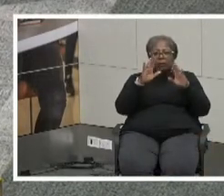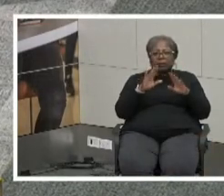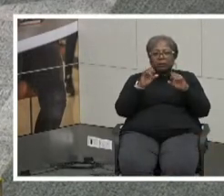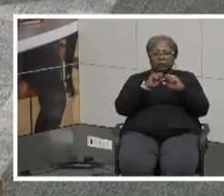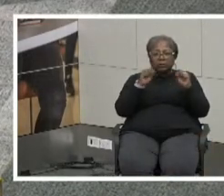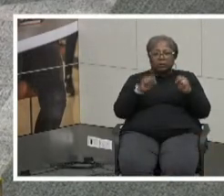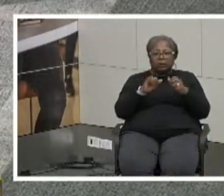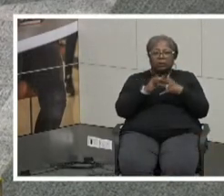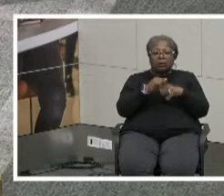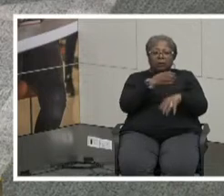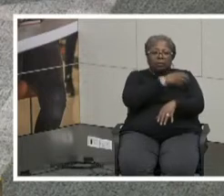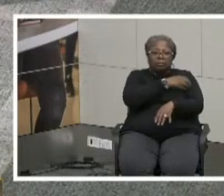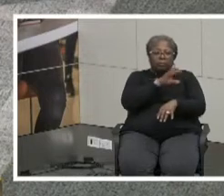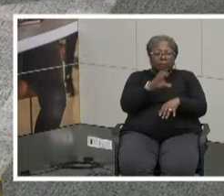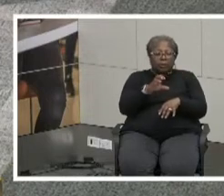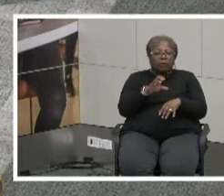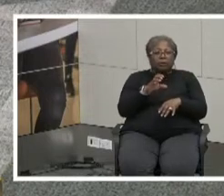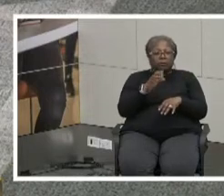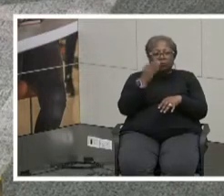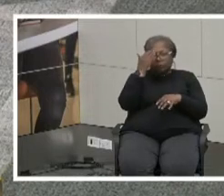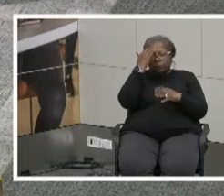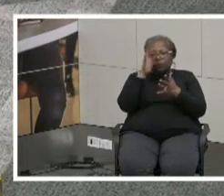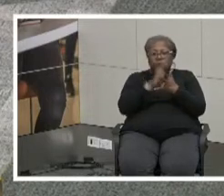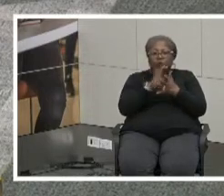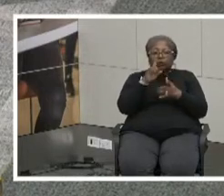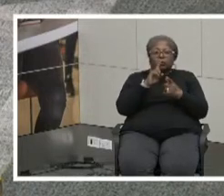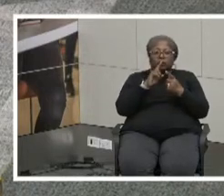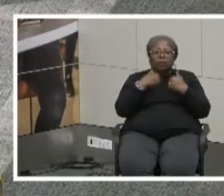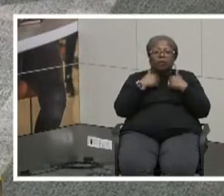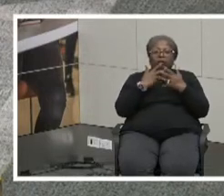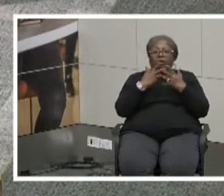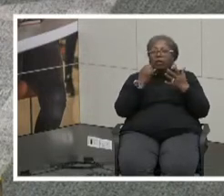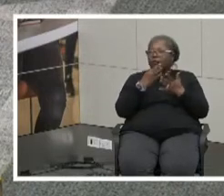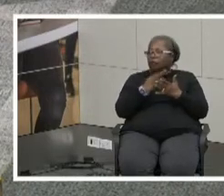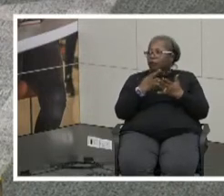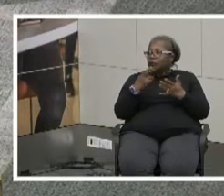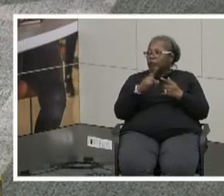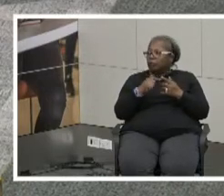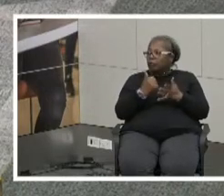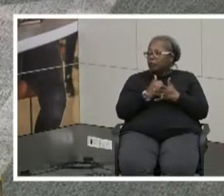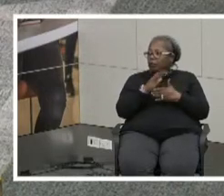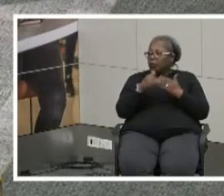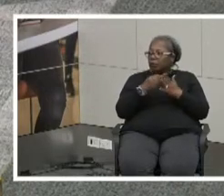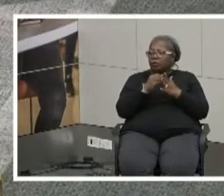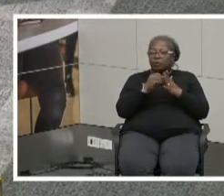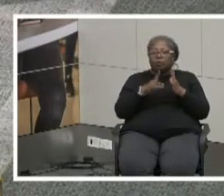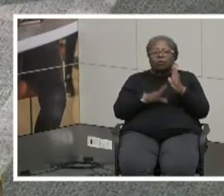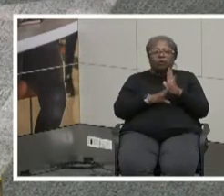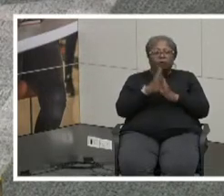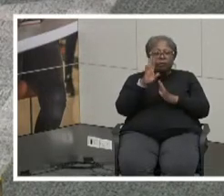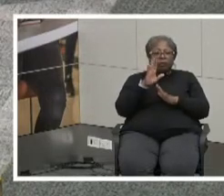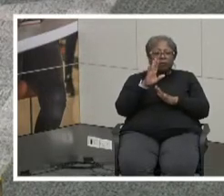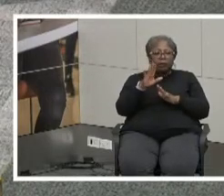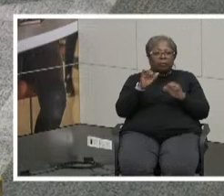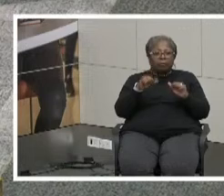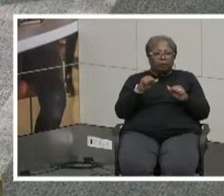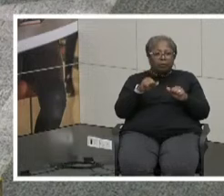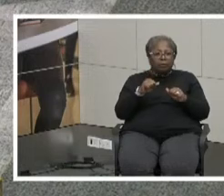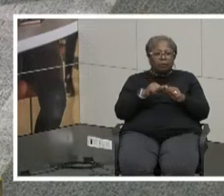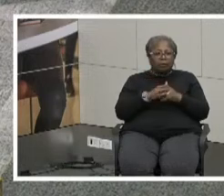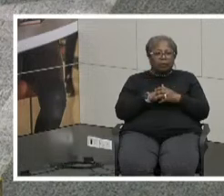that Empower they know schools should be showered with resources to help all students develop their authentic